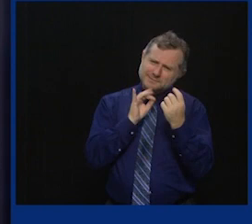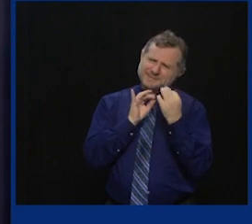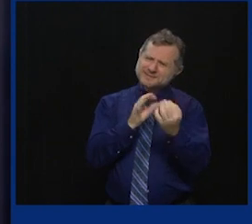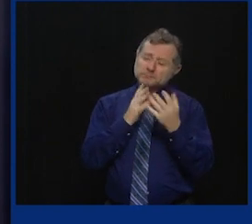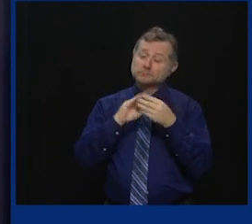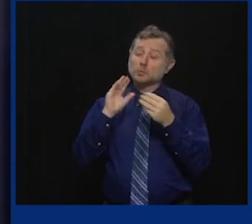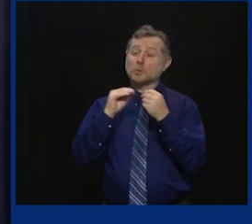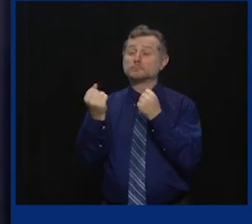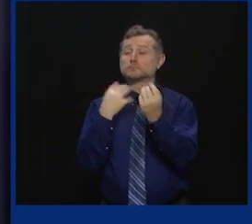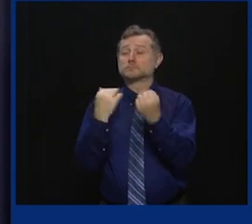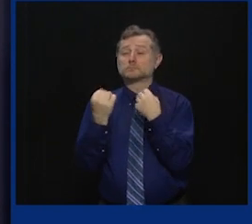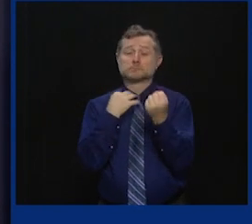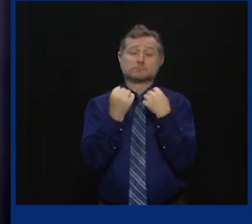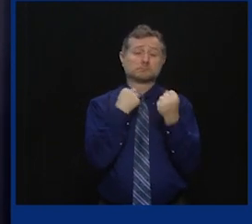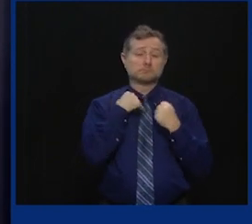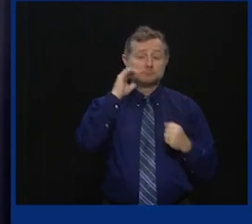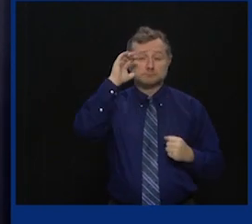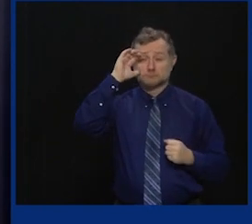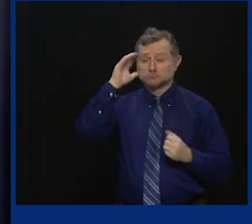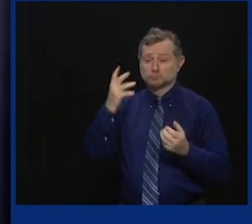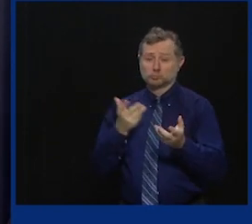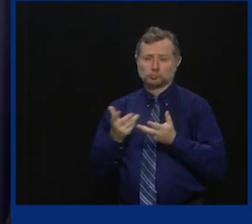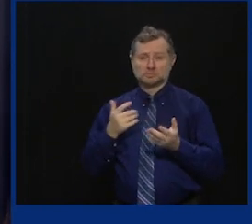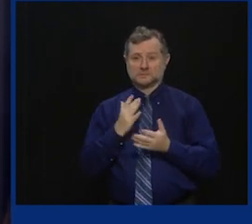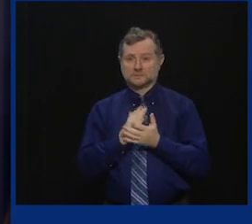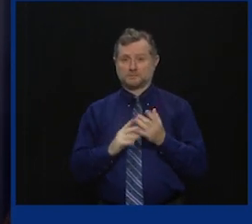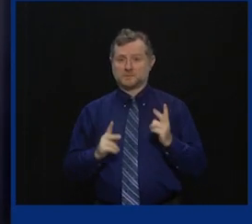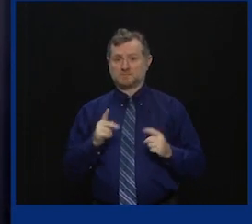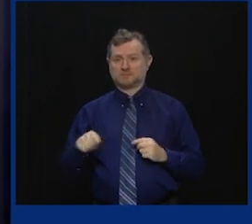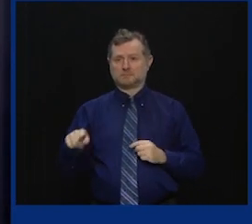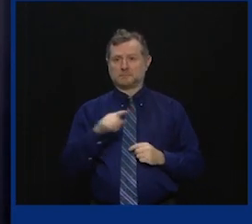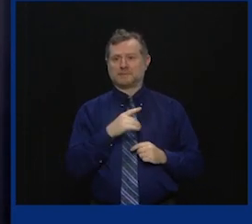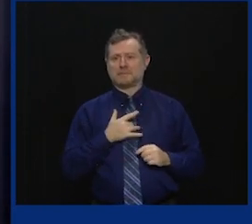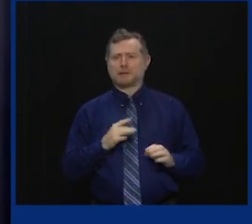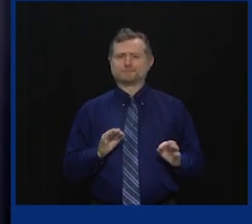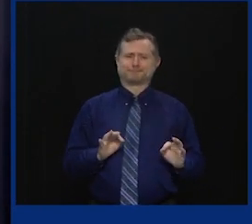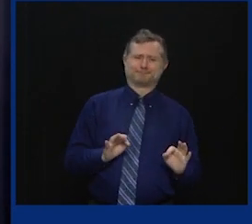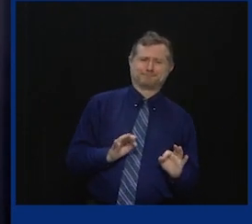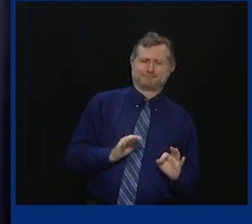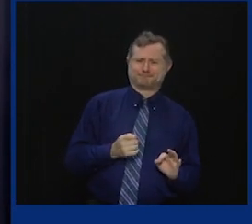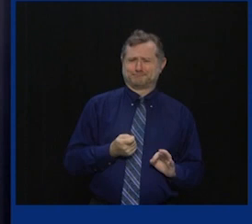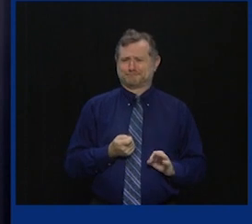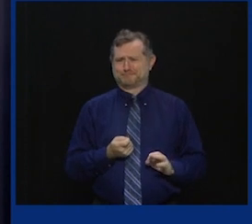To some people and to the naysayers, a lot of times they look at what goes